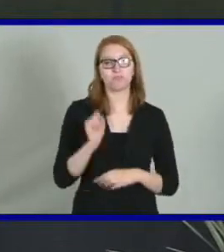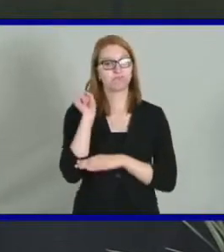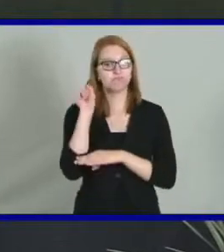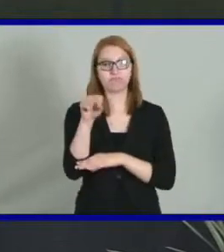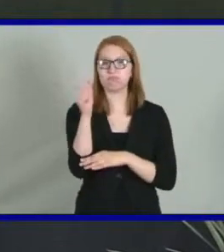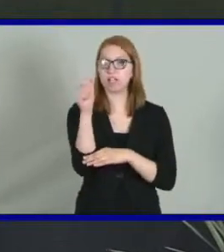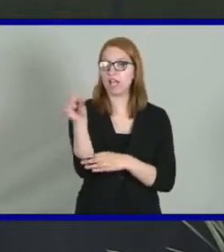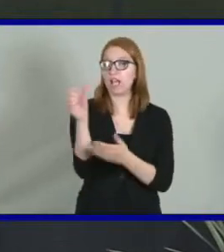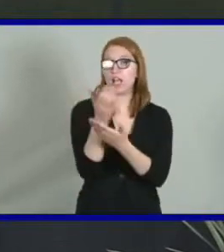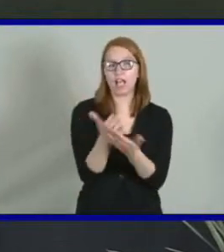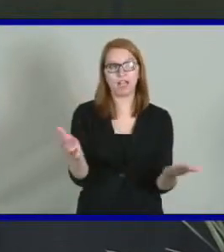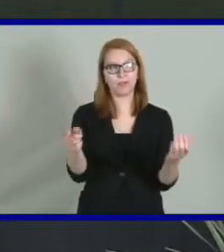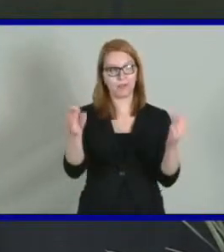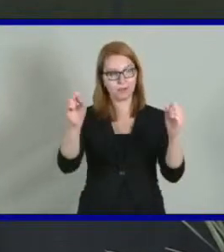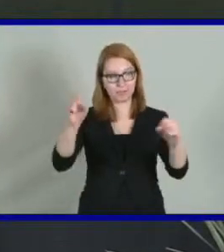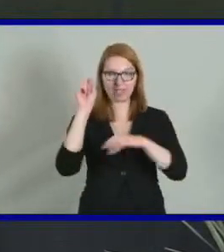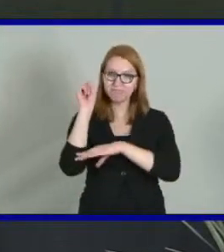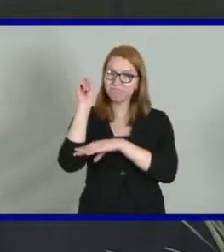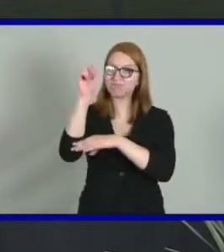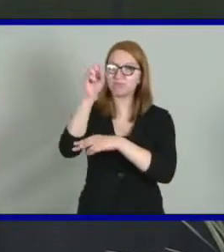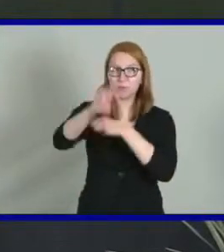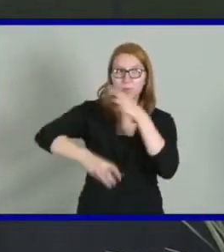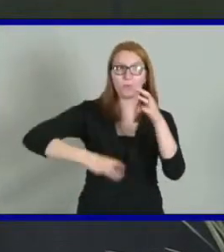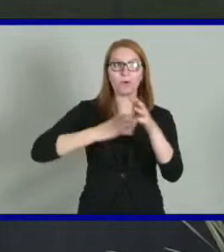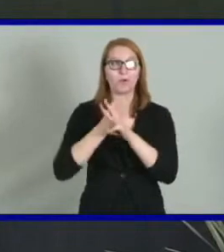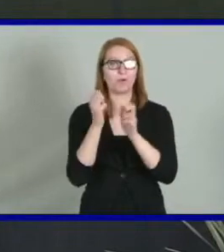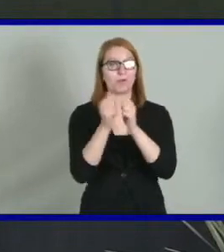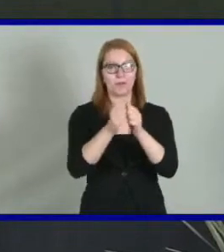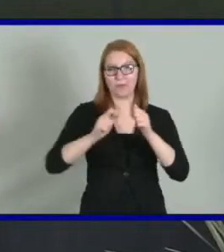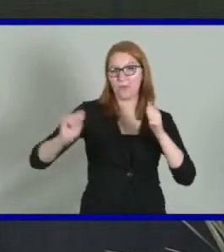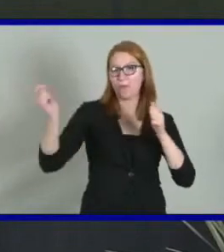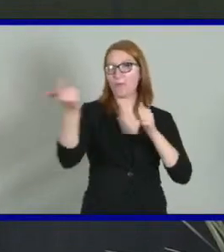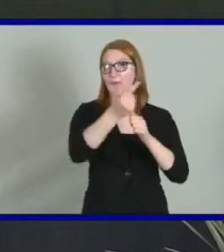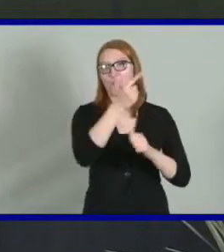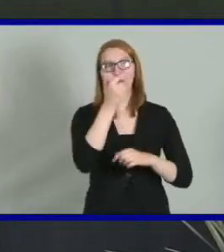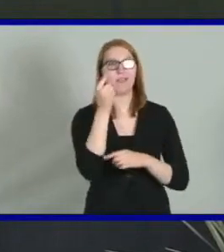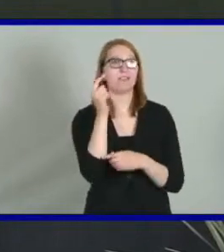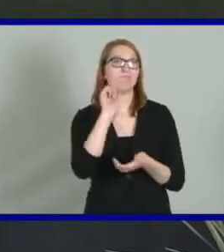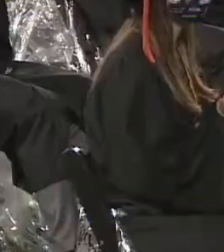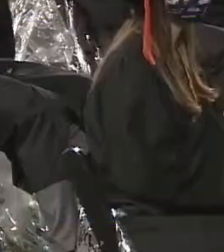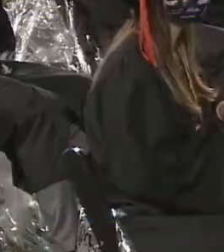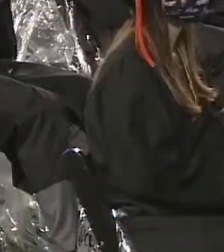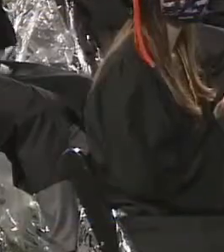the rest of our 180,000 Zip alumni. Congratulations to you. Go Zips.